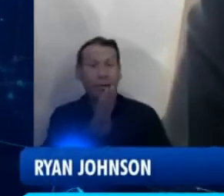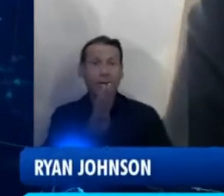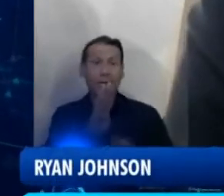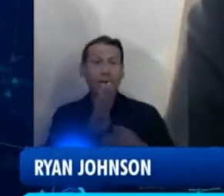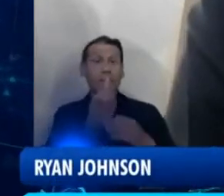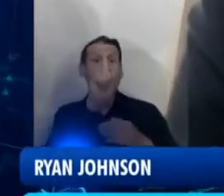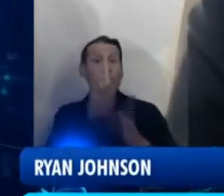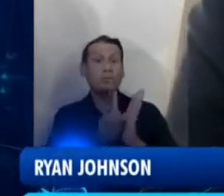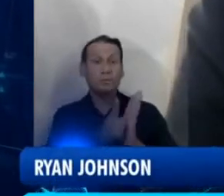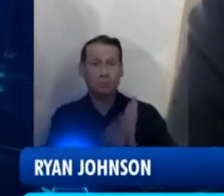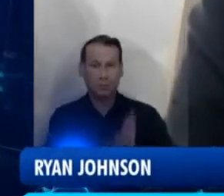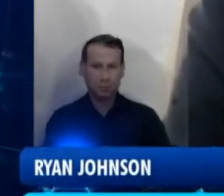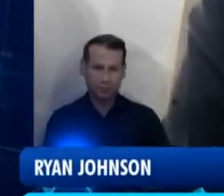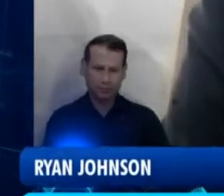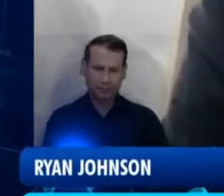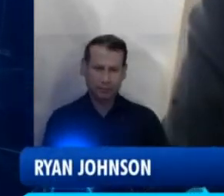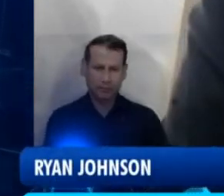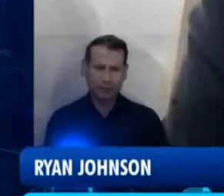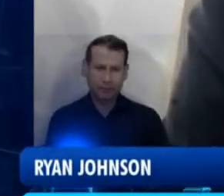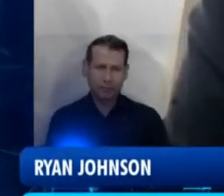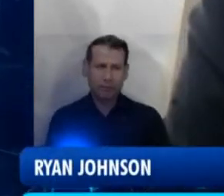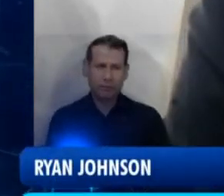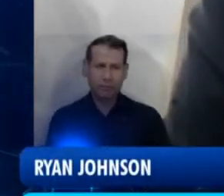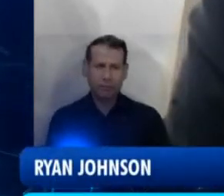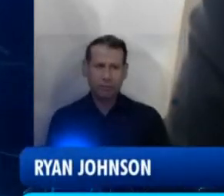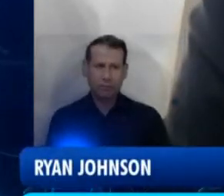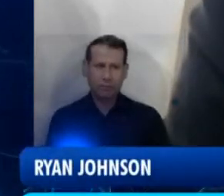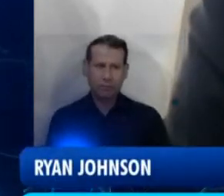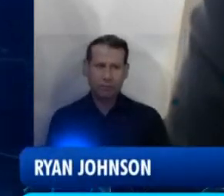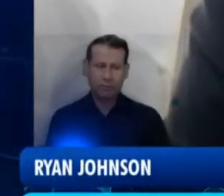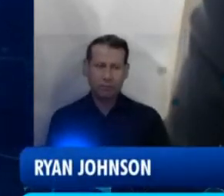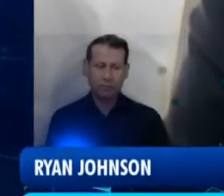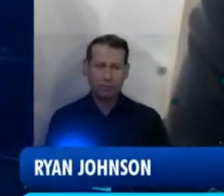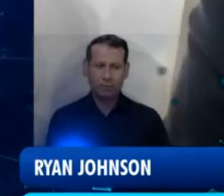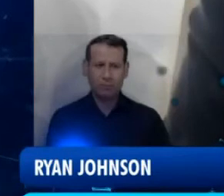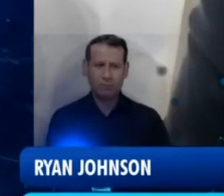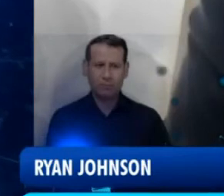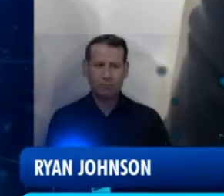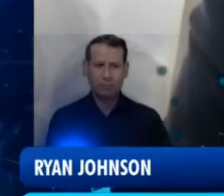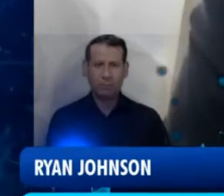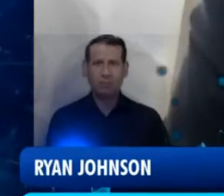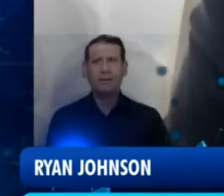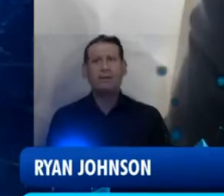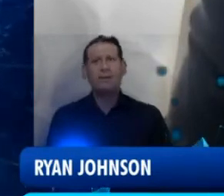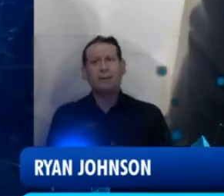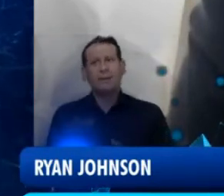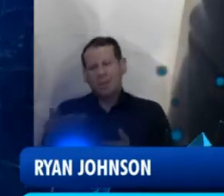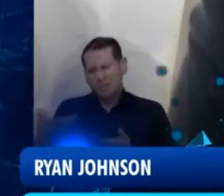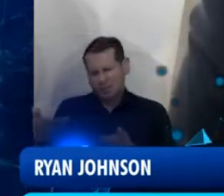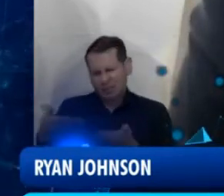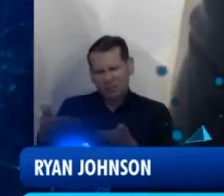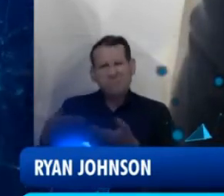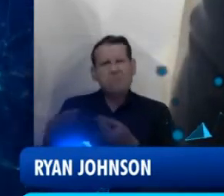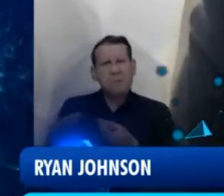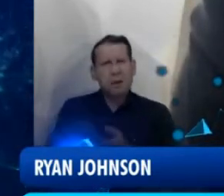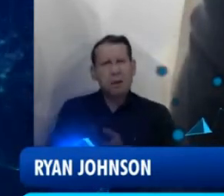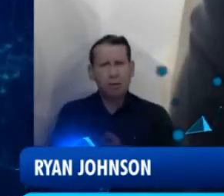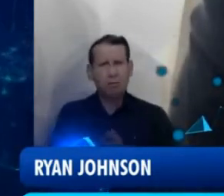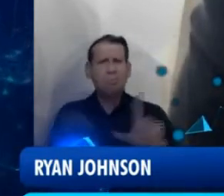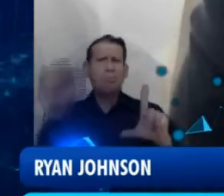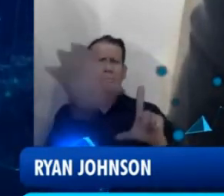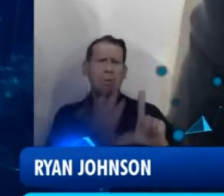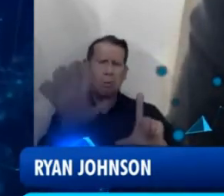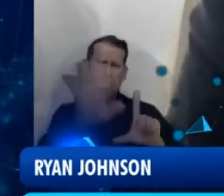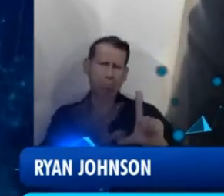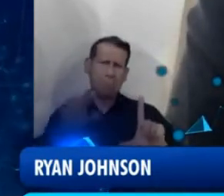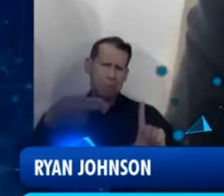And in general, the latency has not been fundamental here. The majority of the people are using this service for